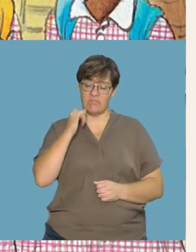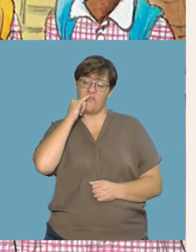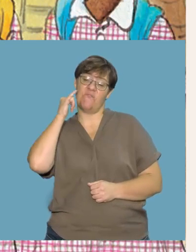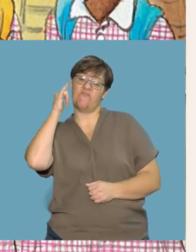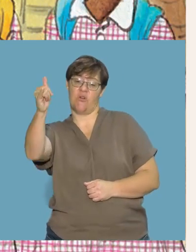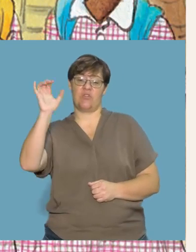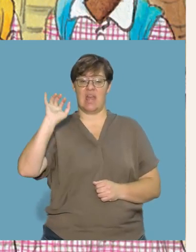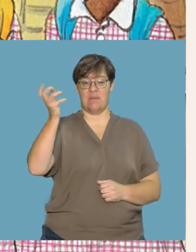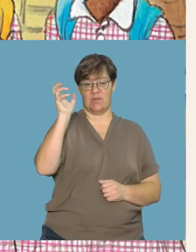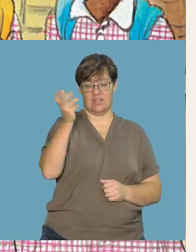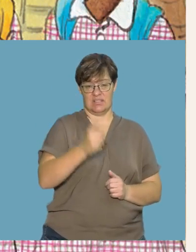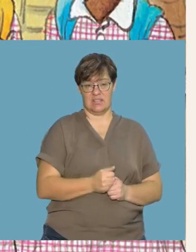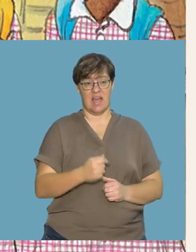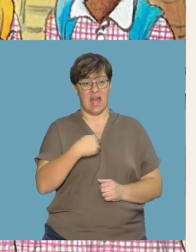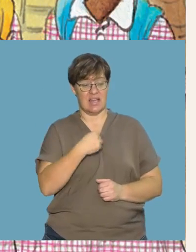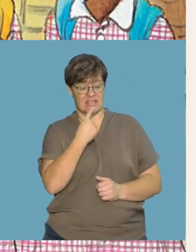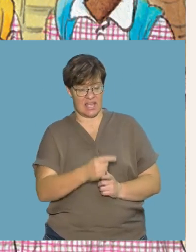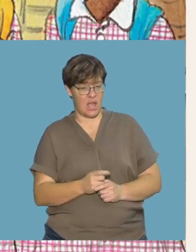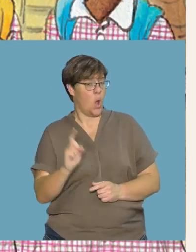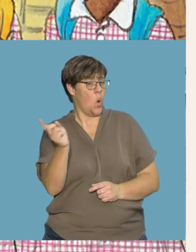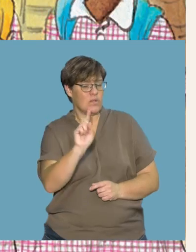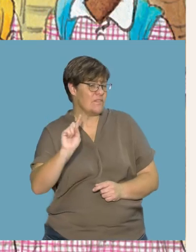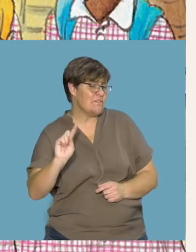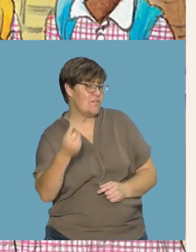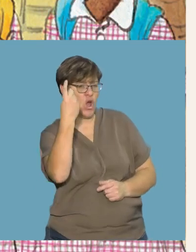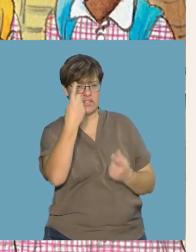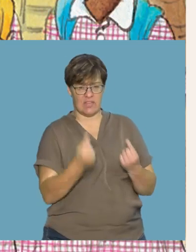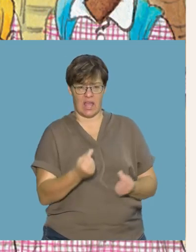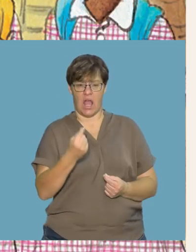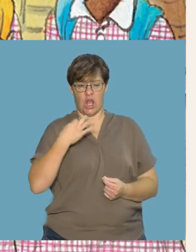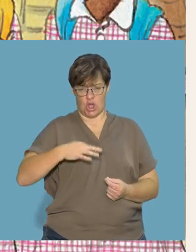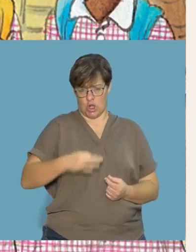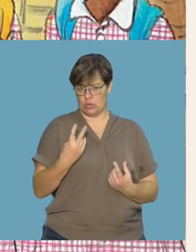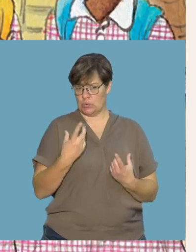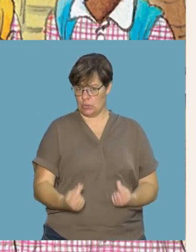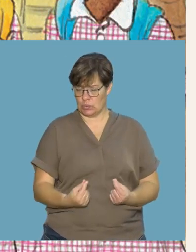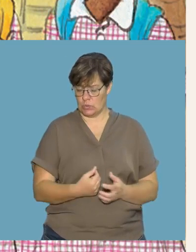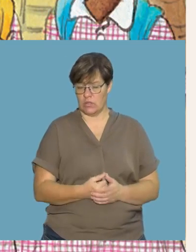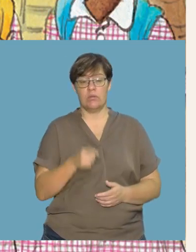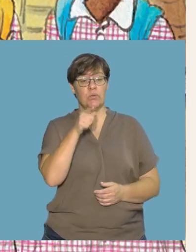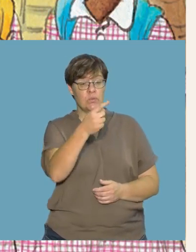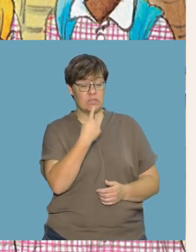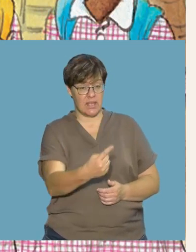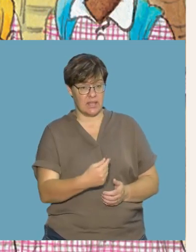I say, what was the first thing that the girls did? You say.